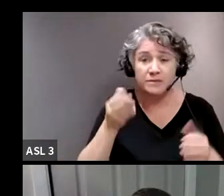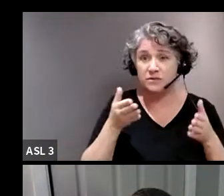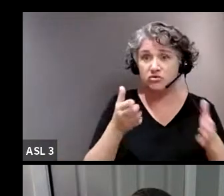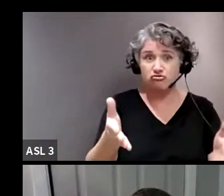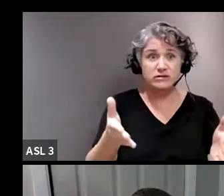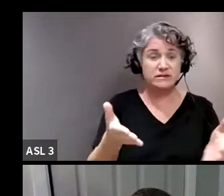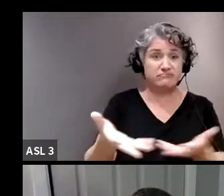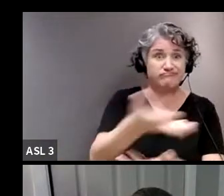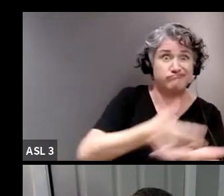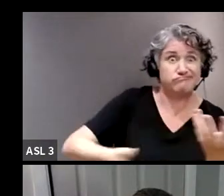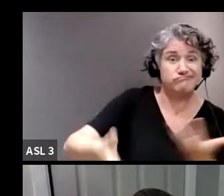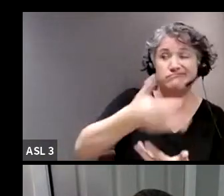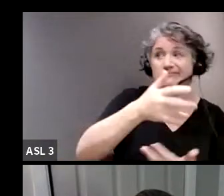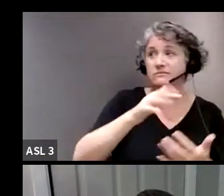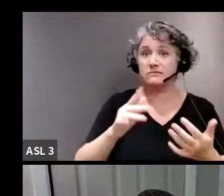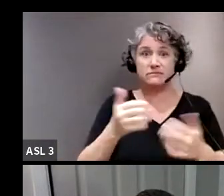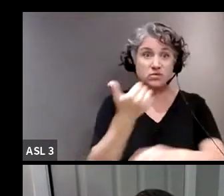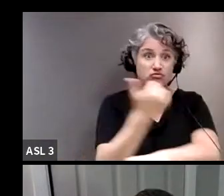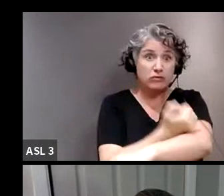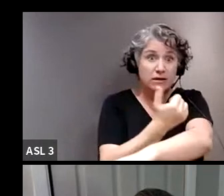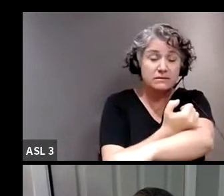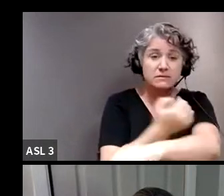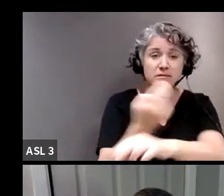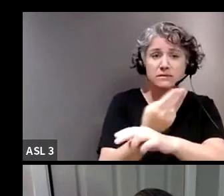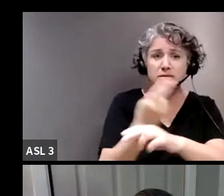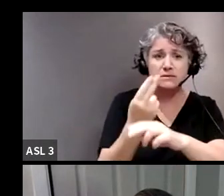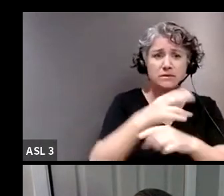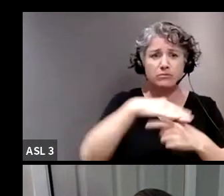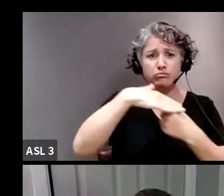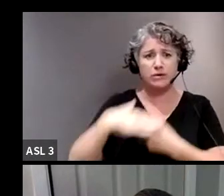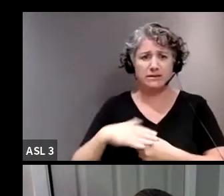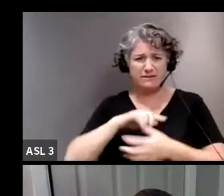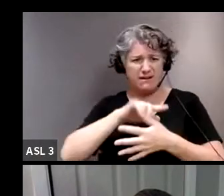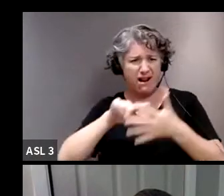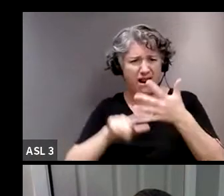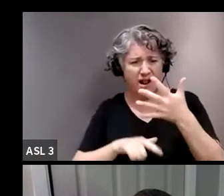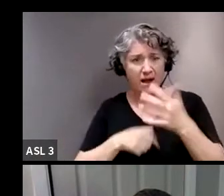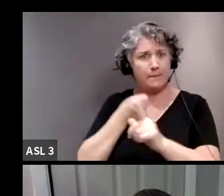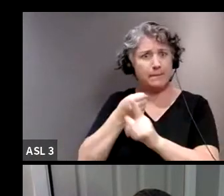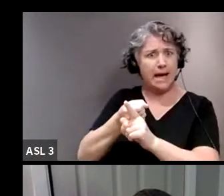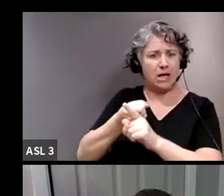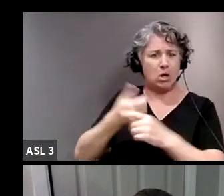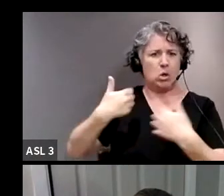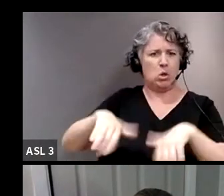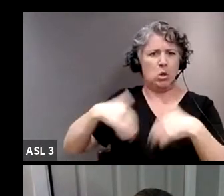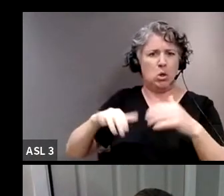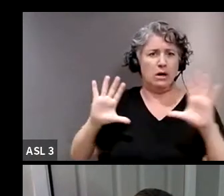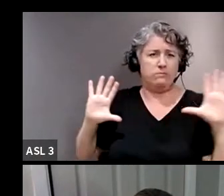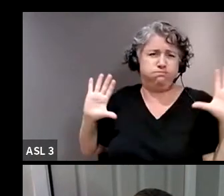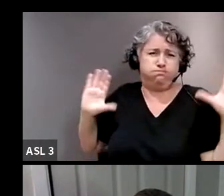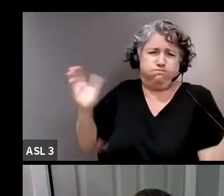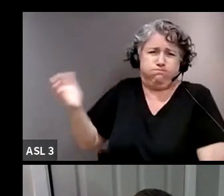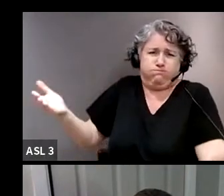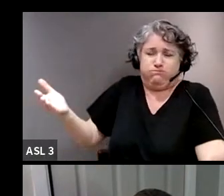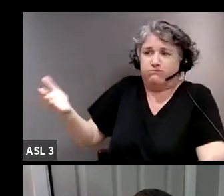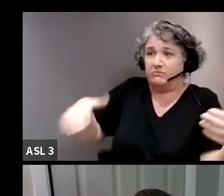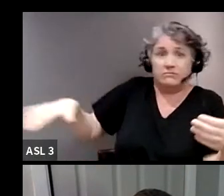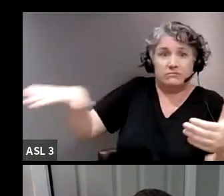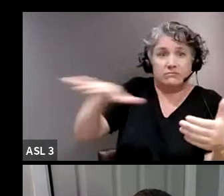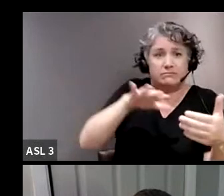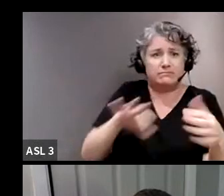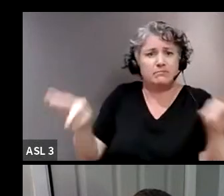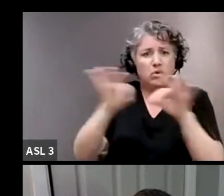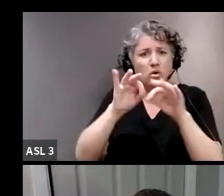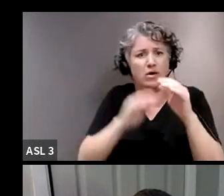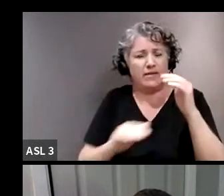drugs uh people who are marginalized in other ways are the ones who are most impacted um and so their voice should really matter more than the voice of like karen